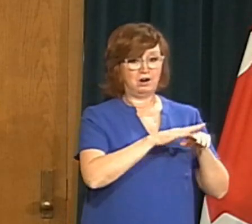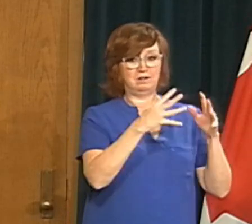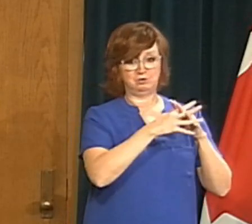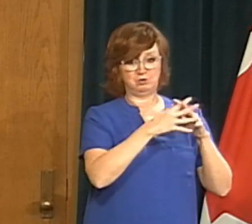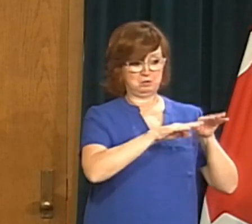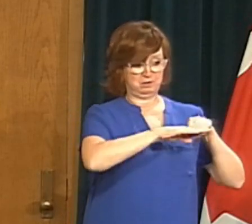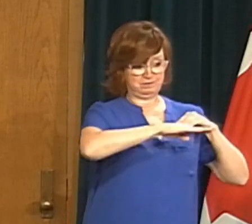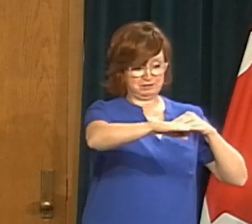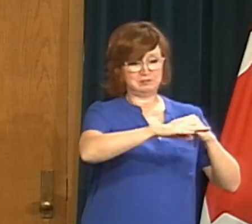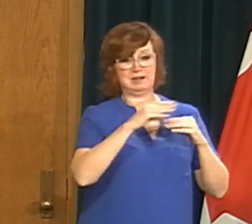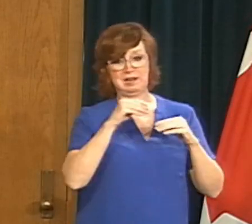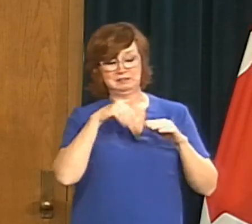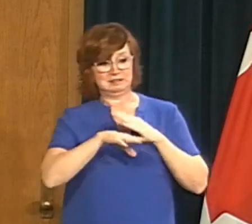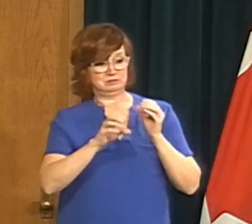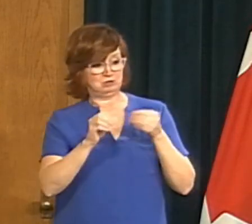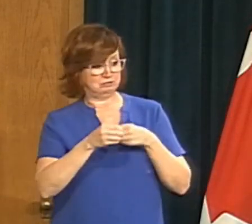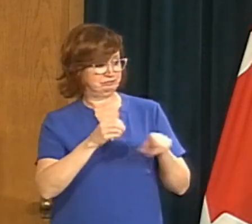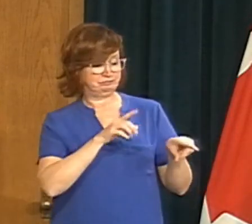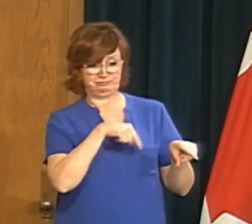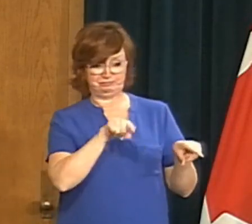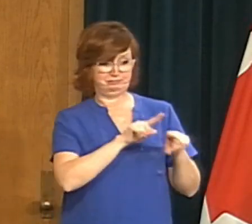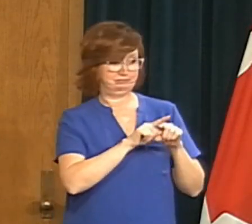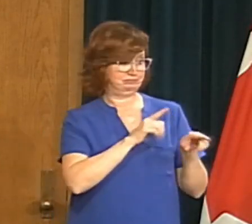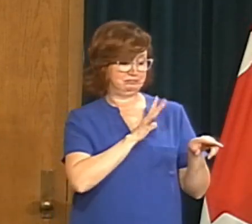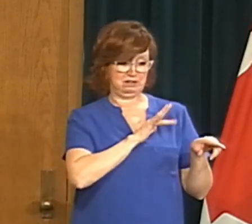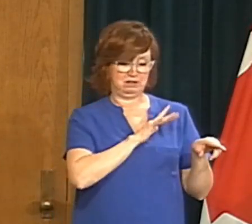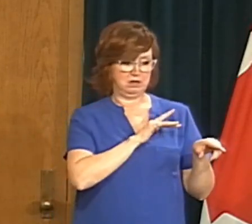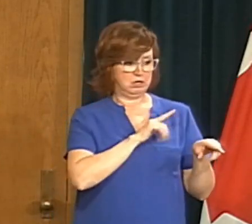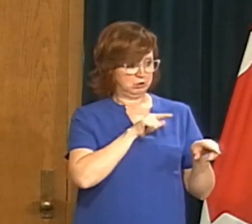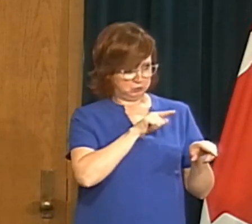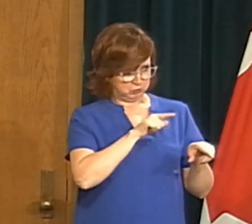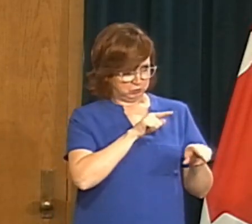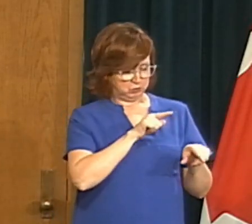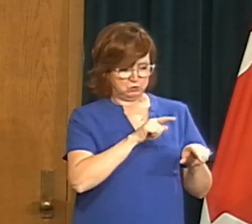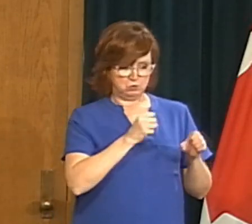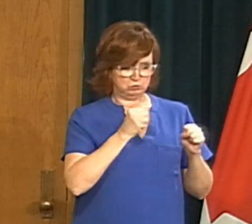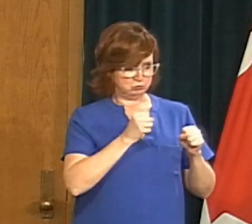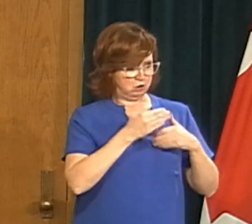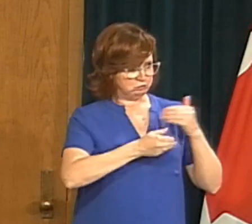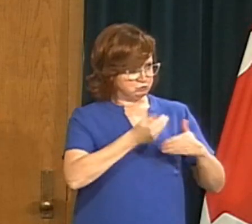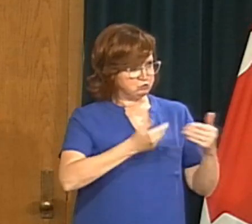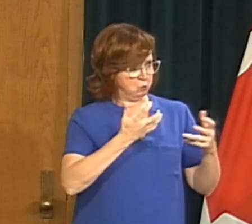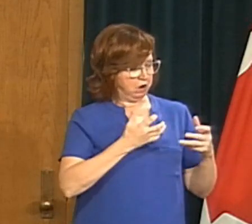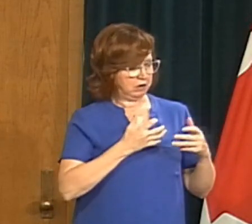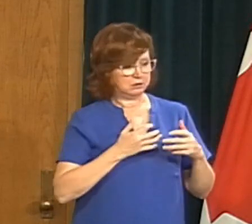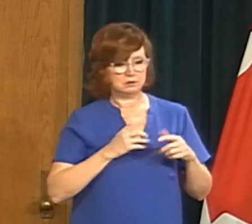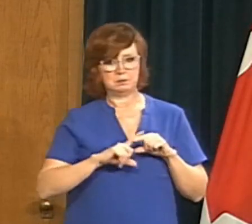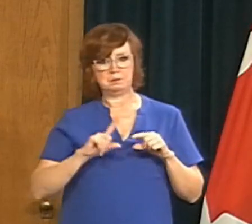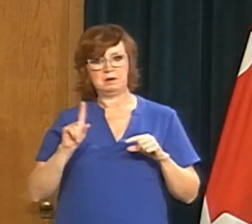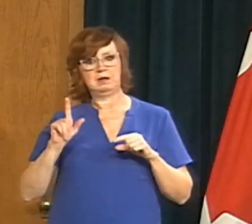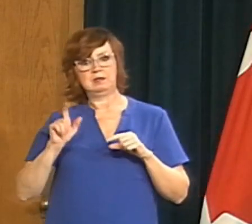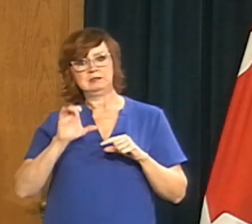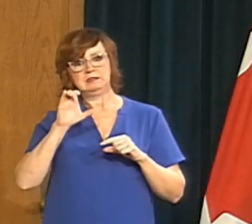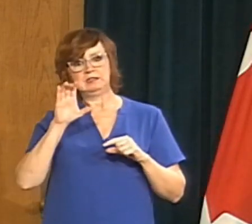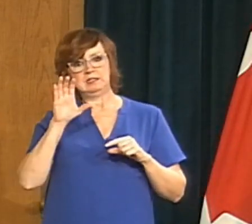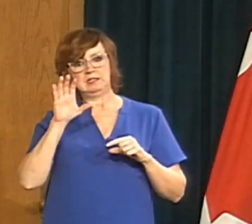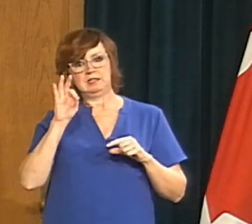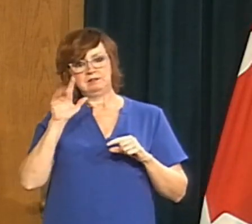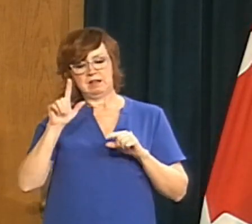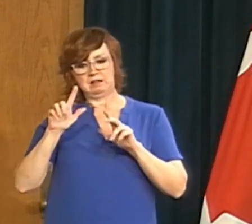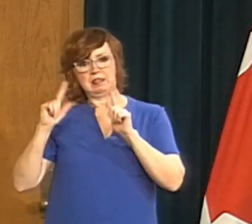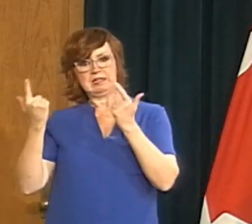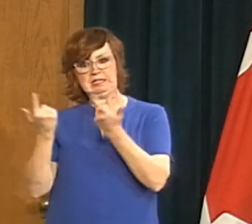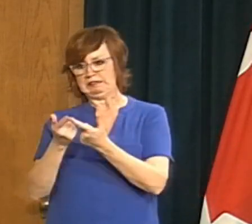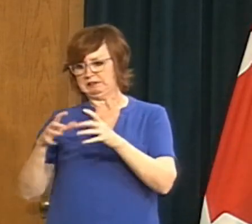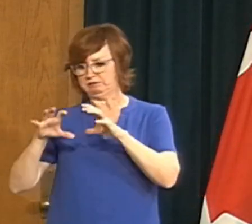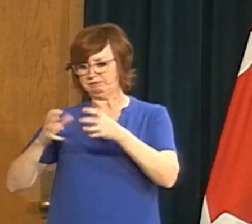need a strong league to participate in. And so we are going to be talking to other provinces that have CFL